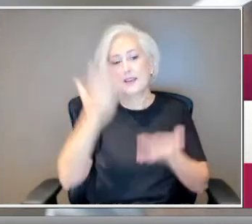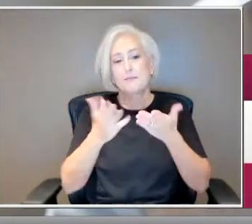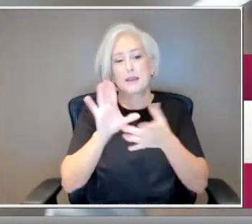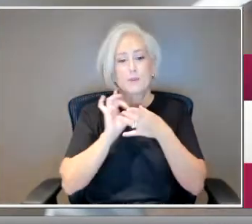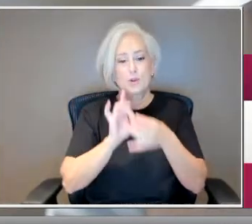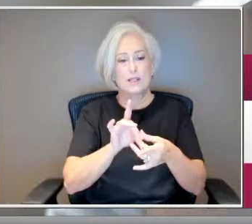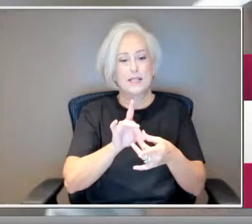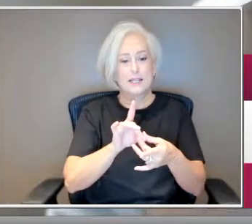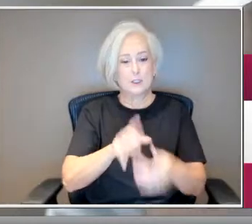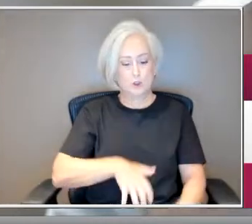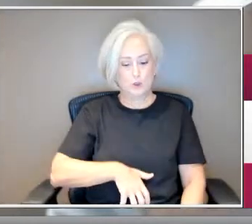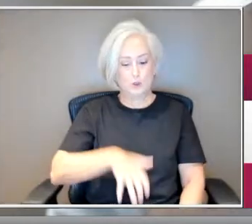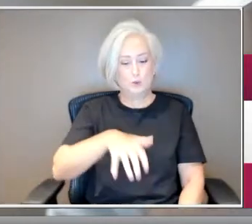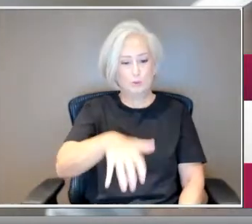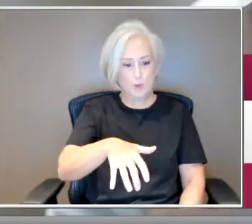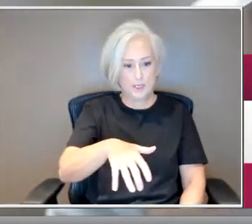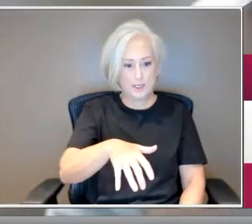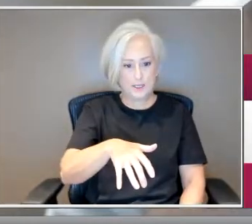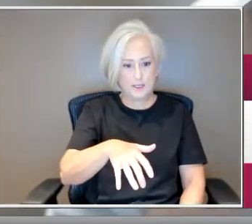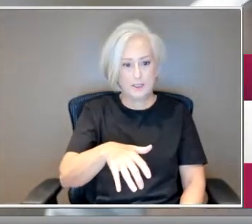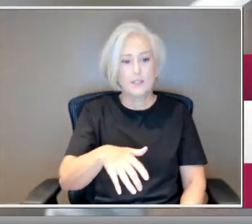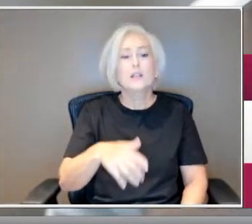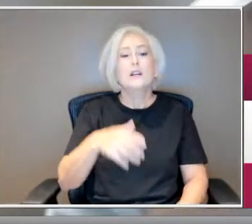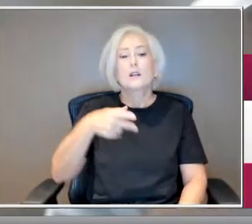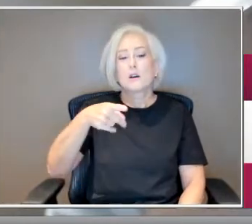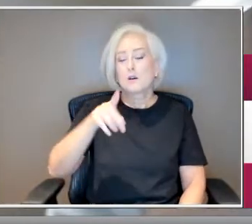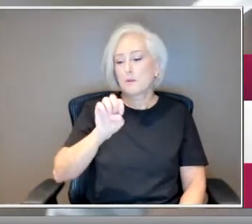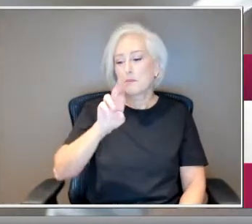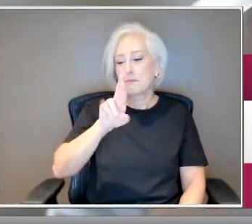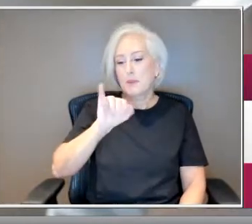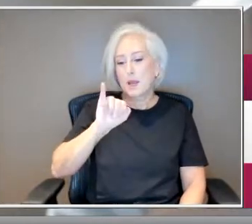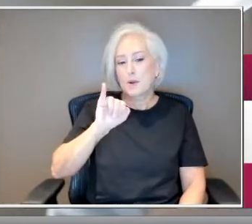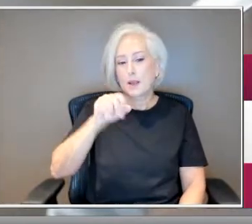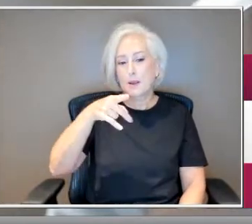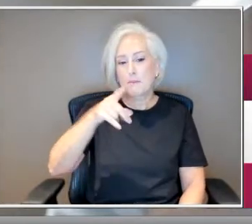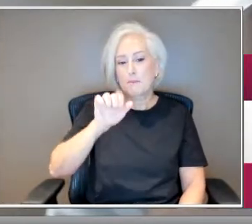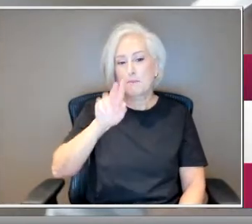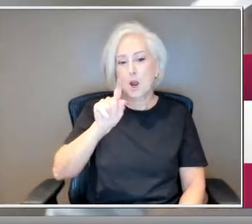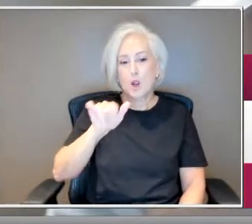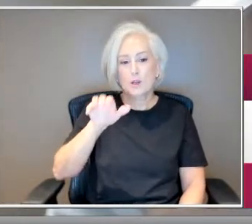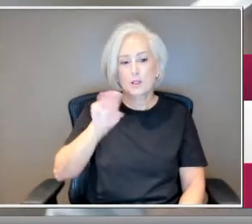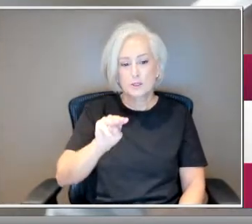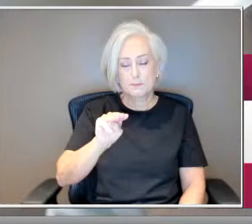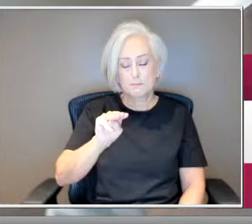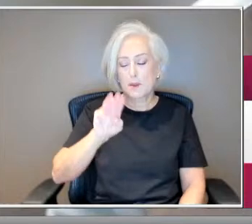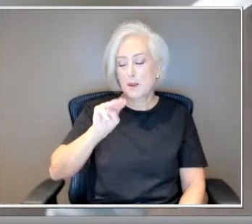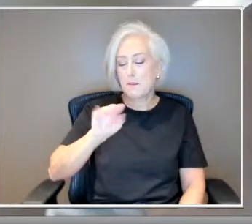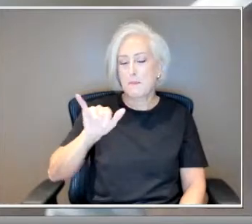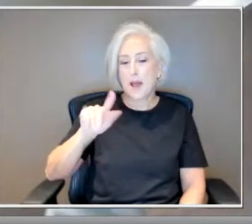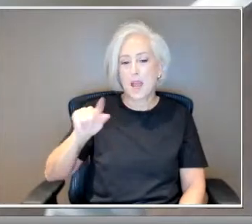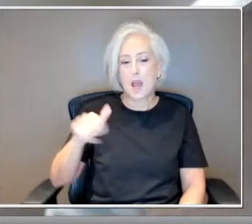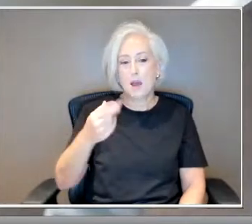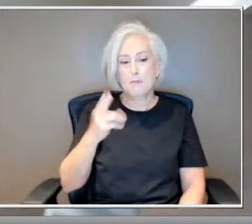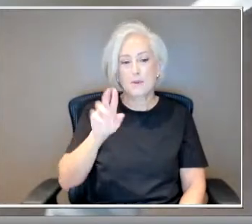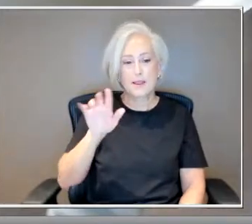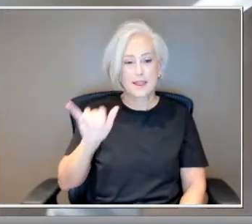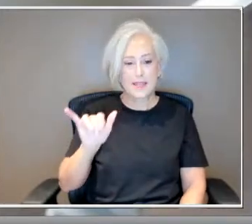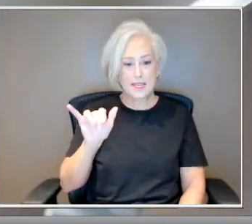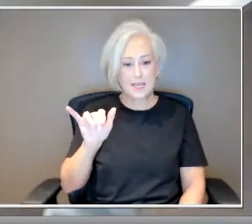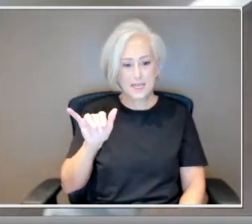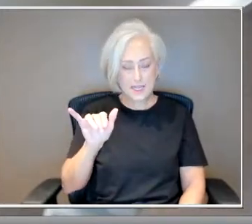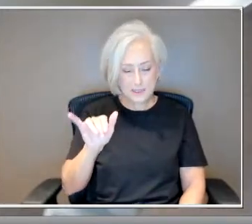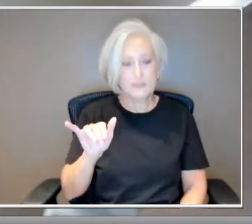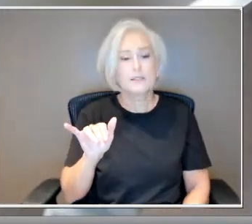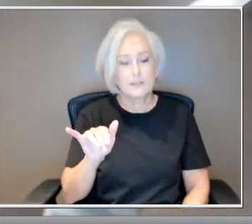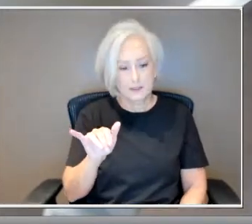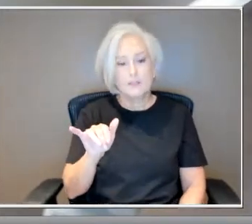We call it peripartum cardiomyopathy. That comes to the mind. We did genetic